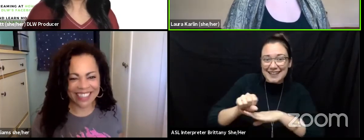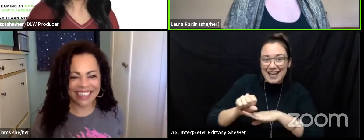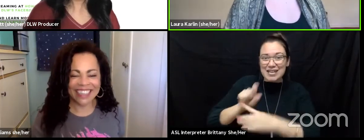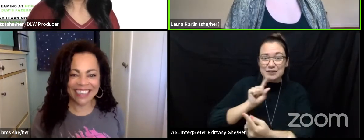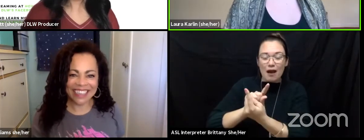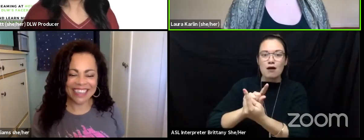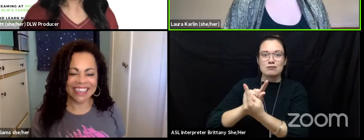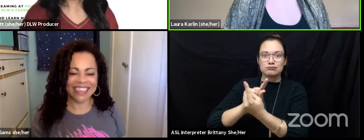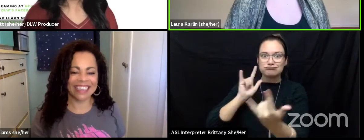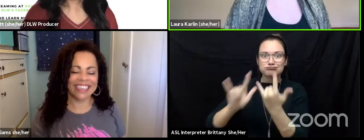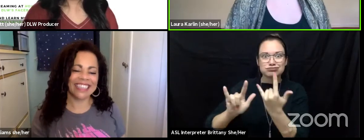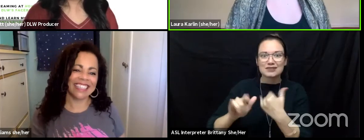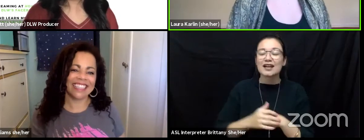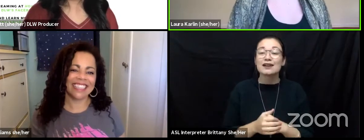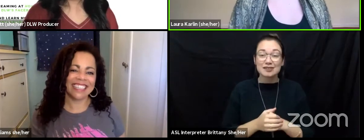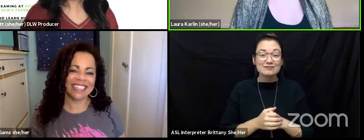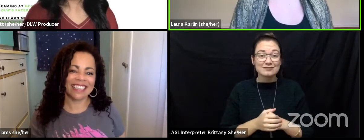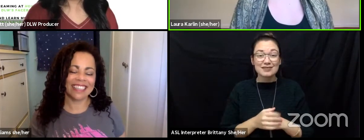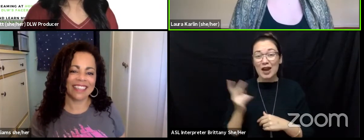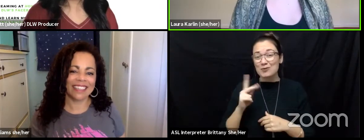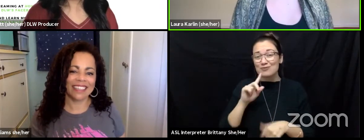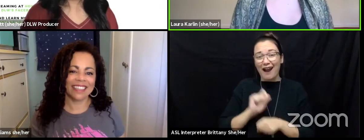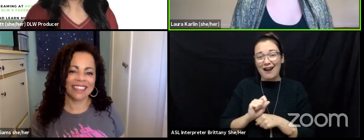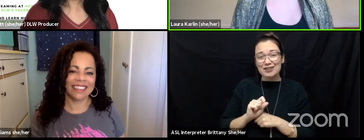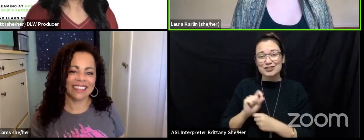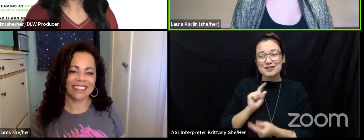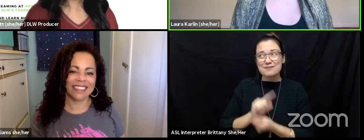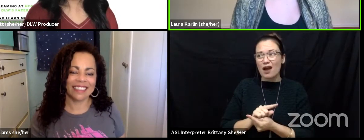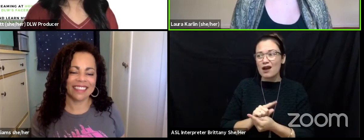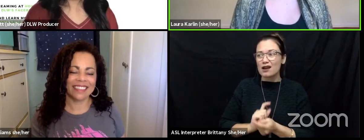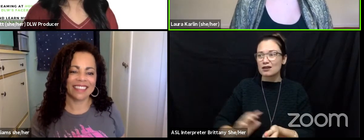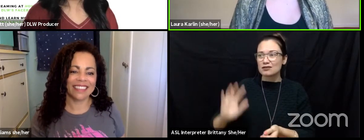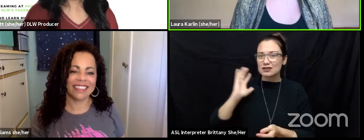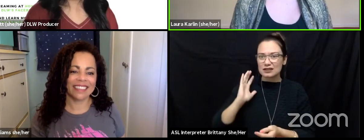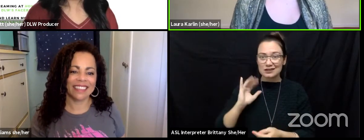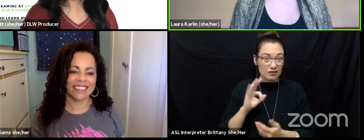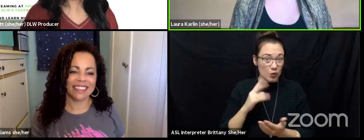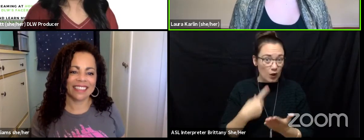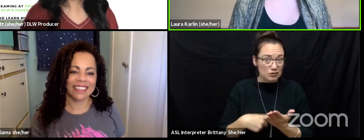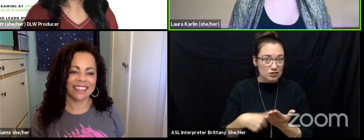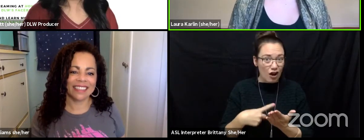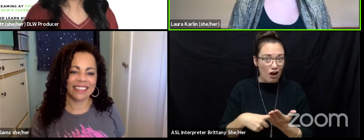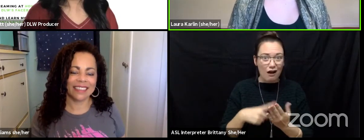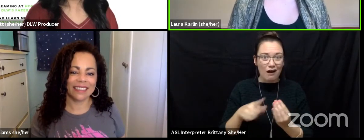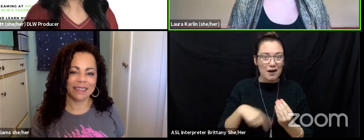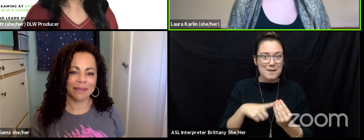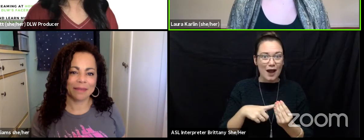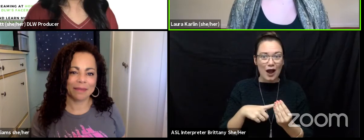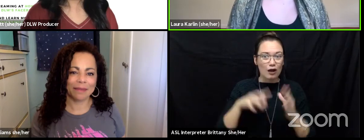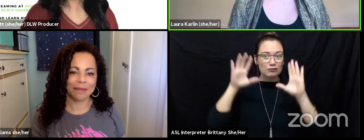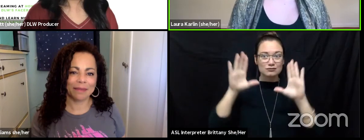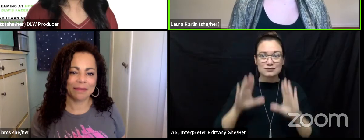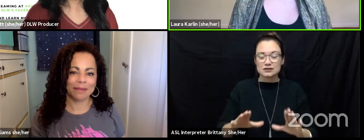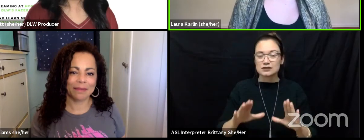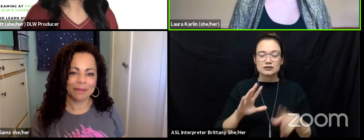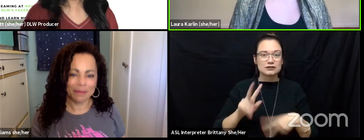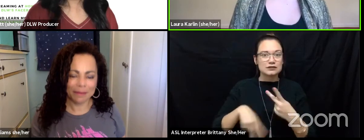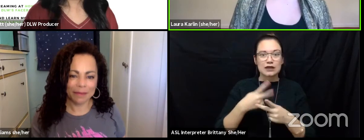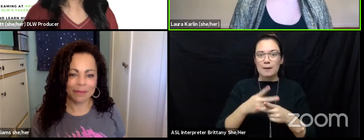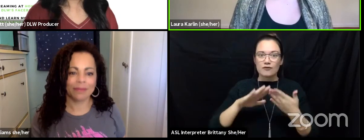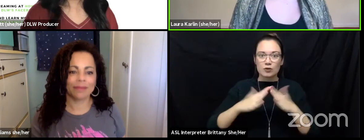Well, so Sabra and I actually met each other if you want to talk about an incredible blend of community and